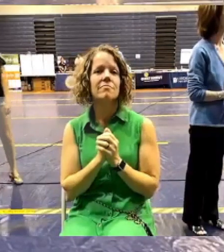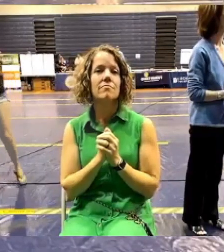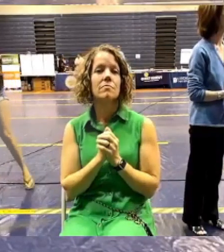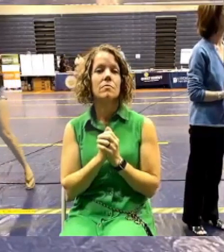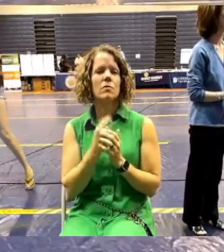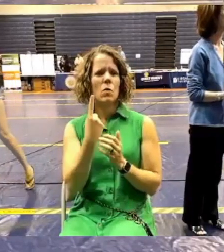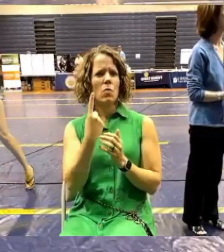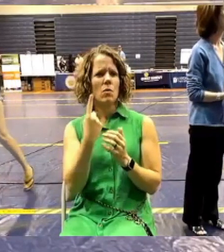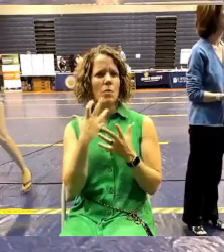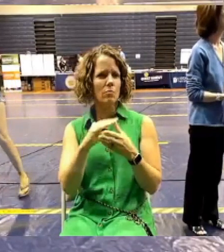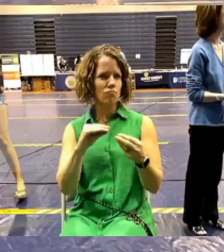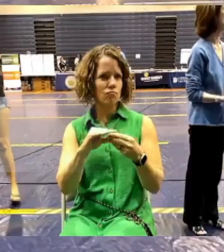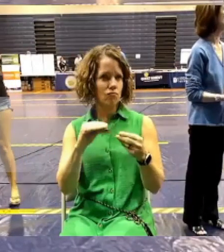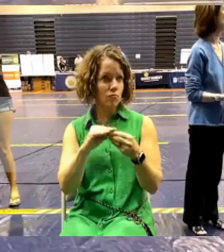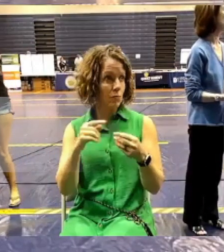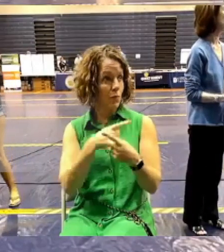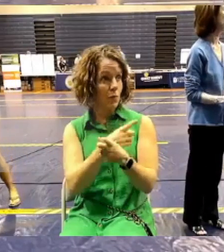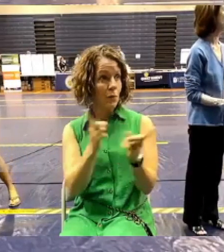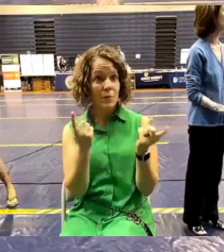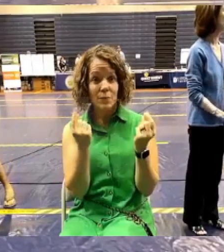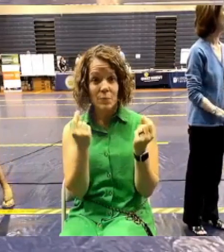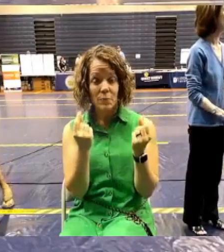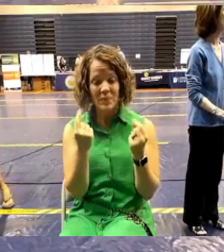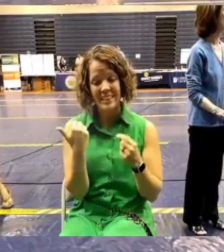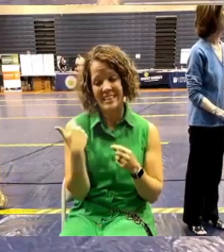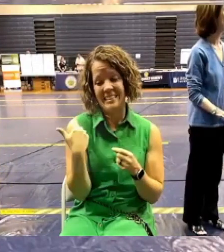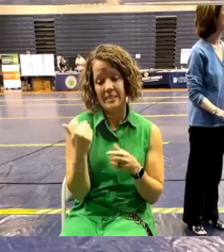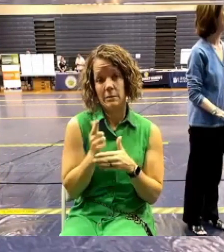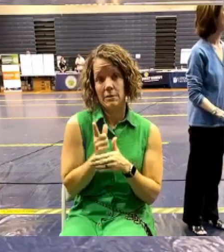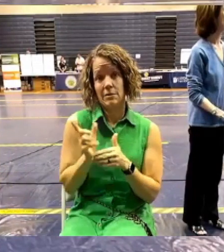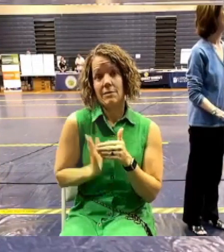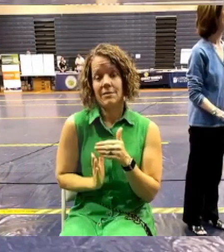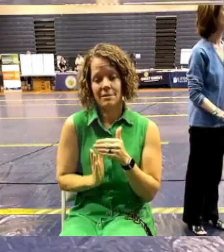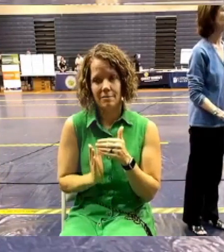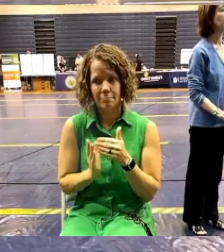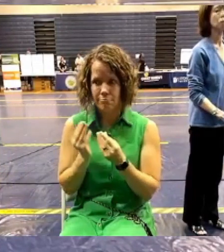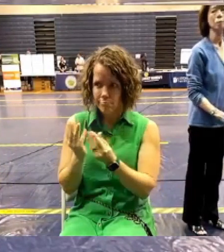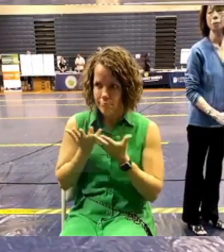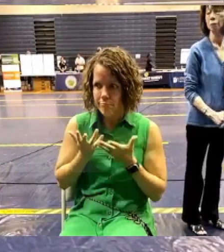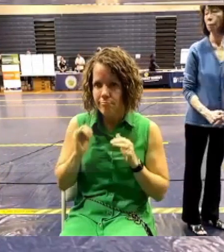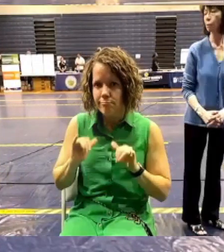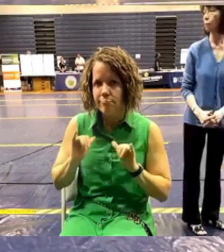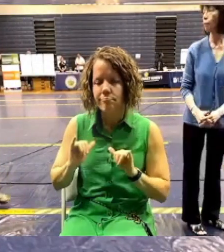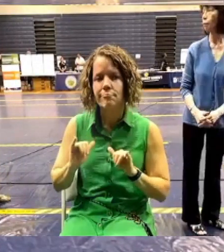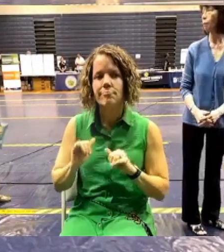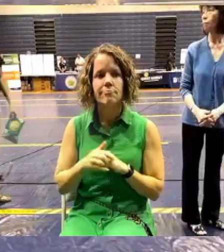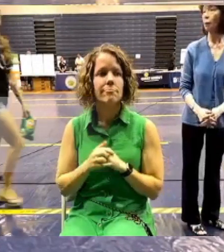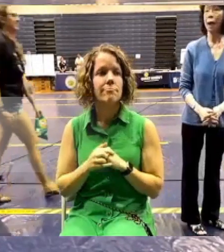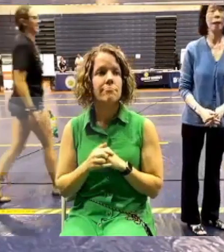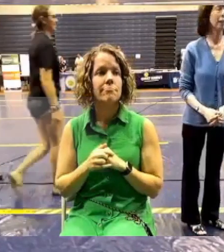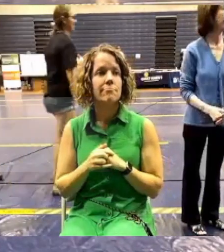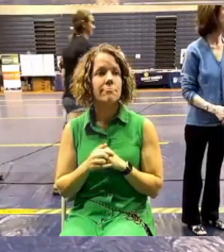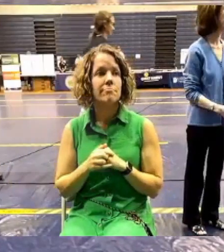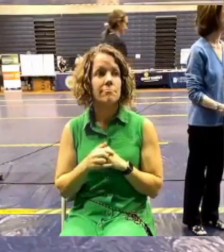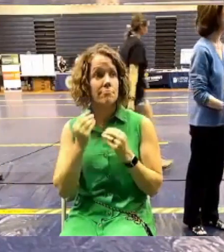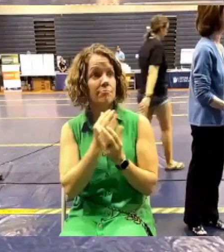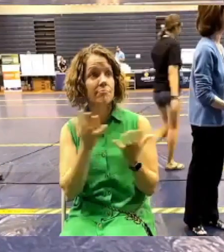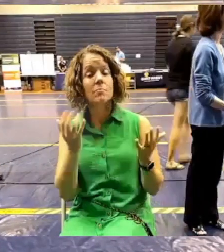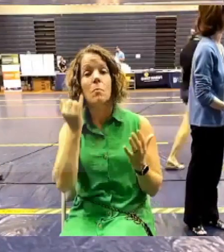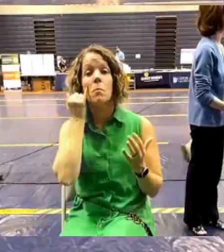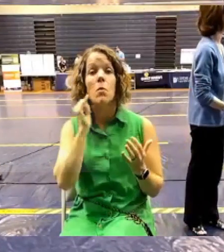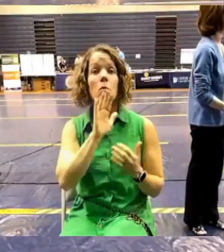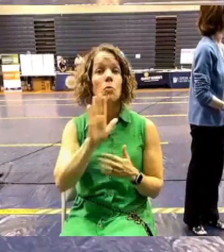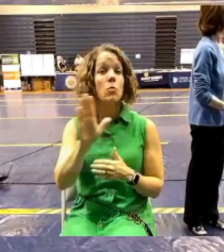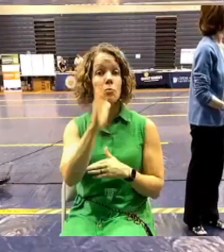learned over the weekend, and it seemed to make a lot of people happy. If your trees are a hazard